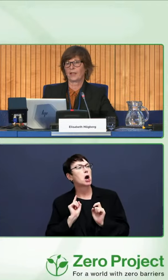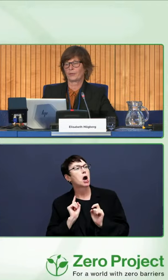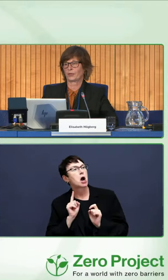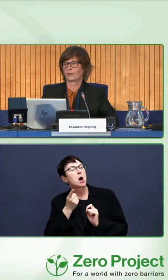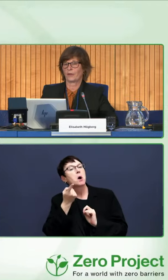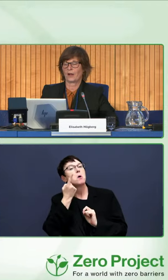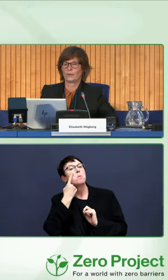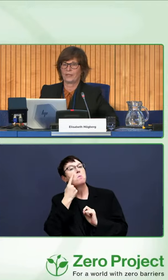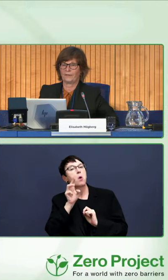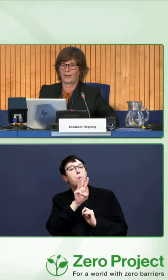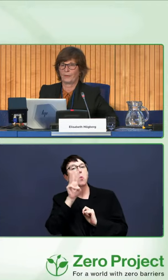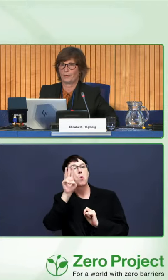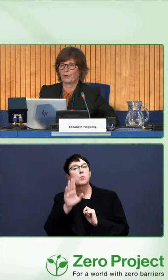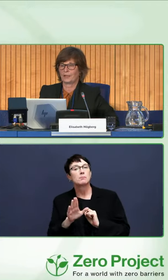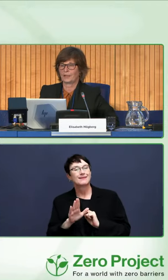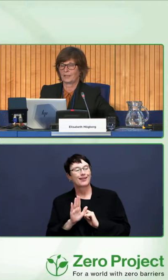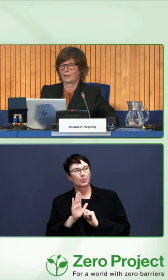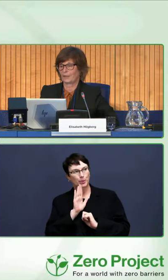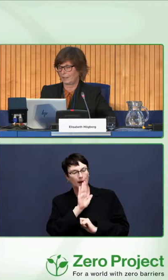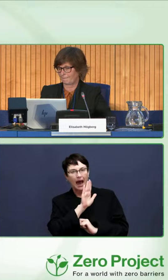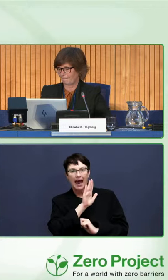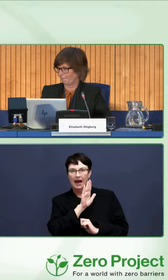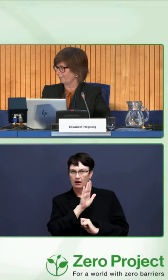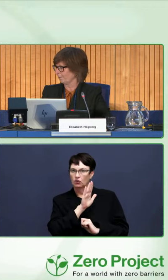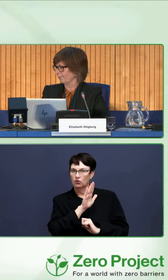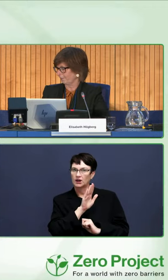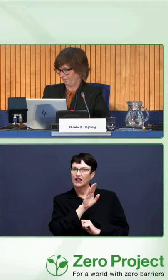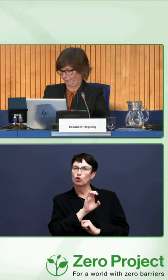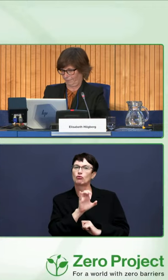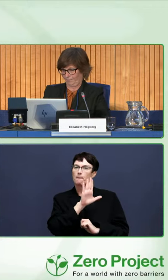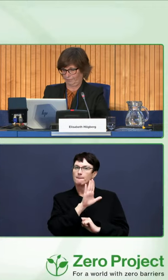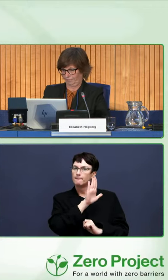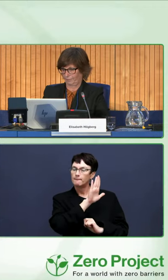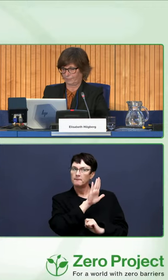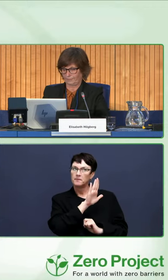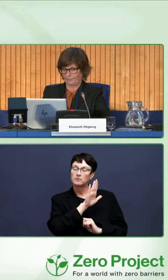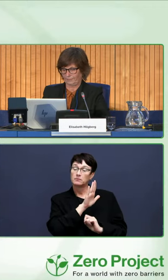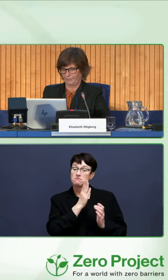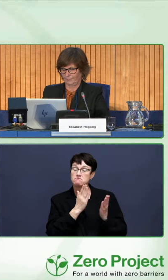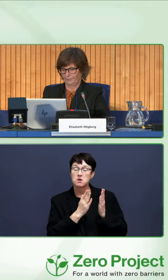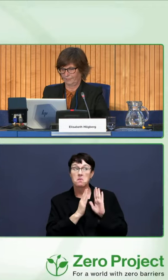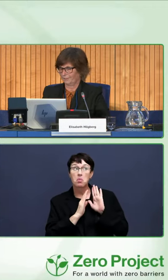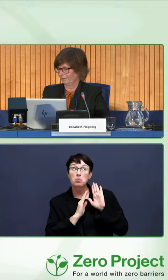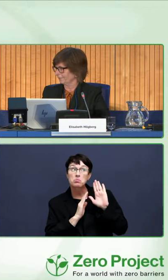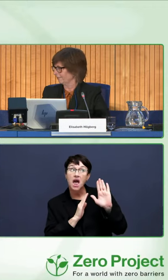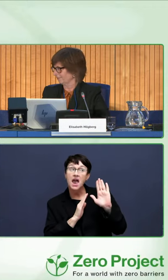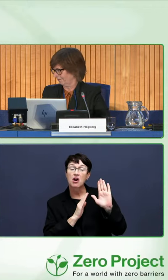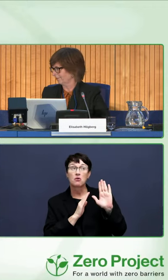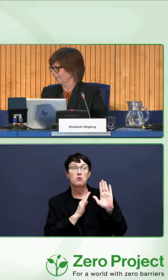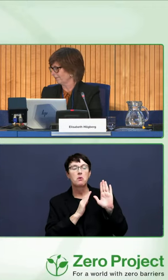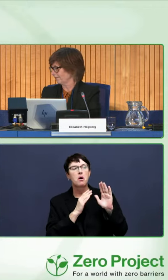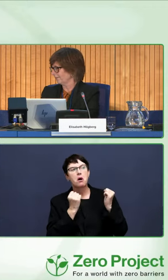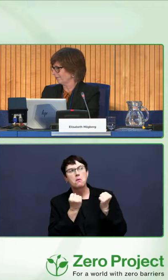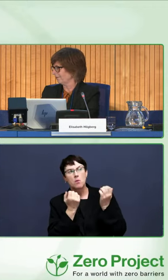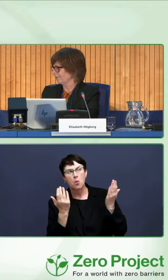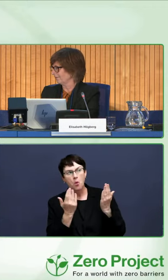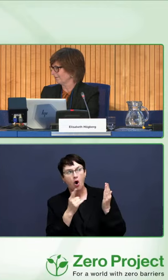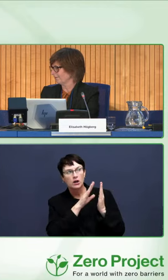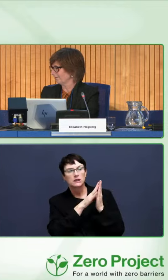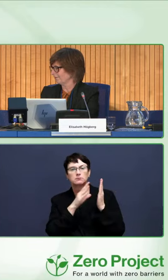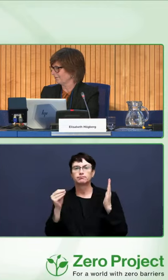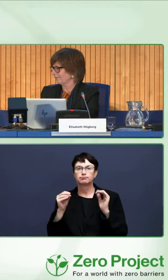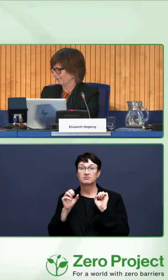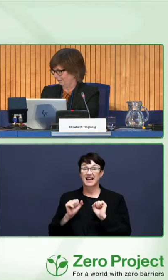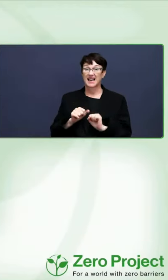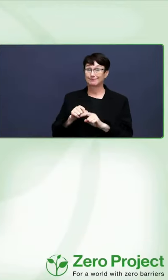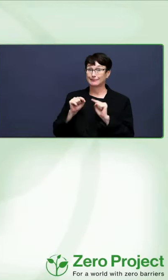a snapshot of how we develop policy in Sweden. Okay, thanks, Elizabeth. So my question